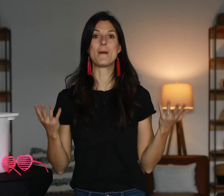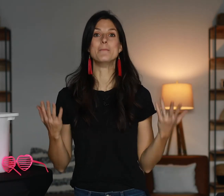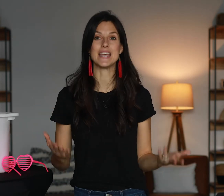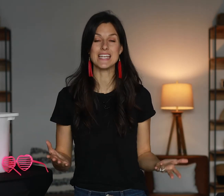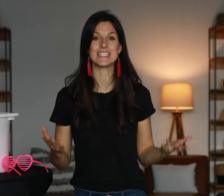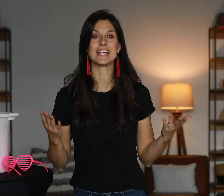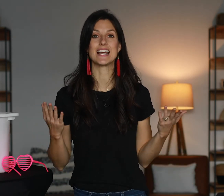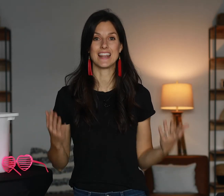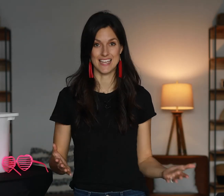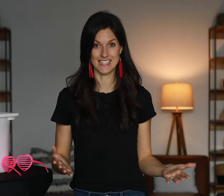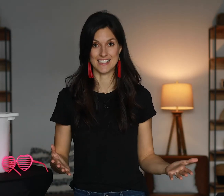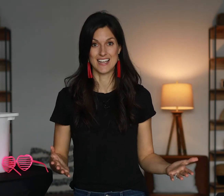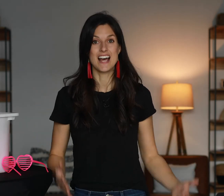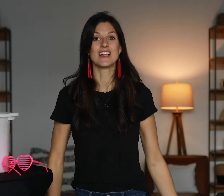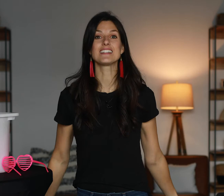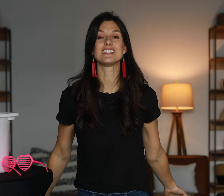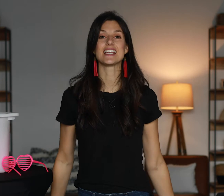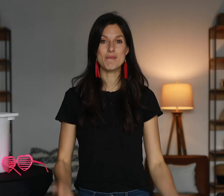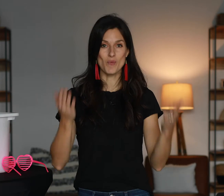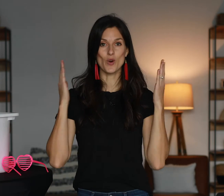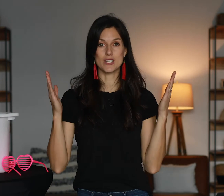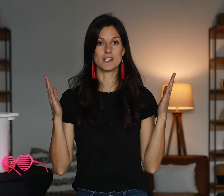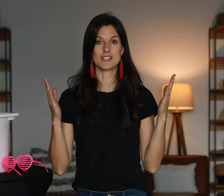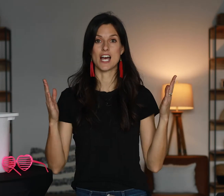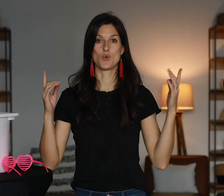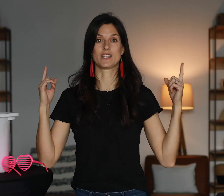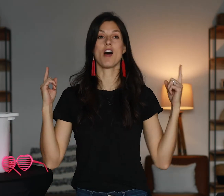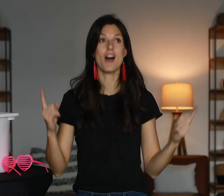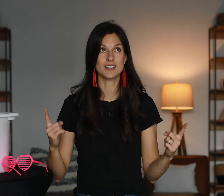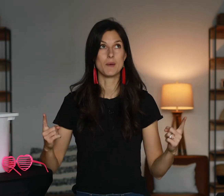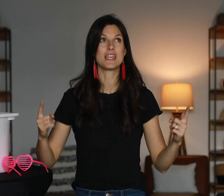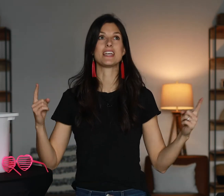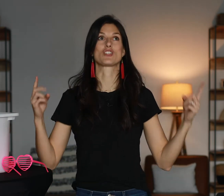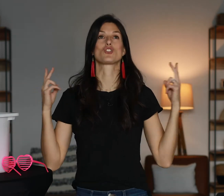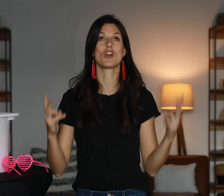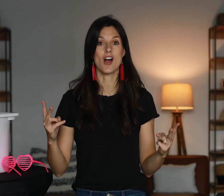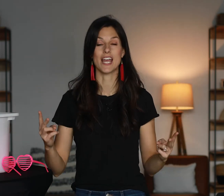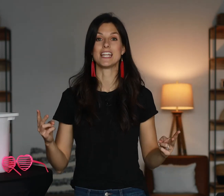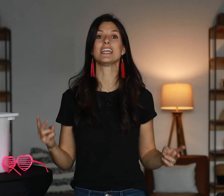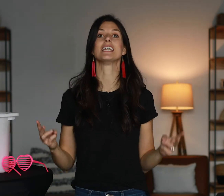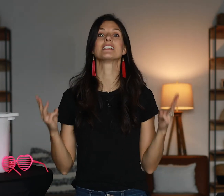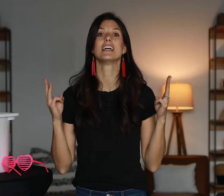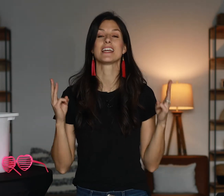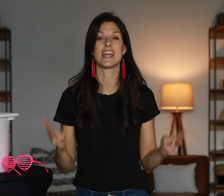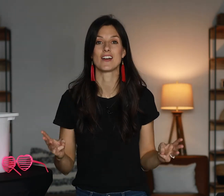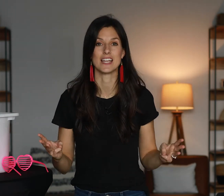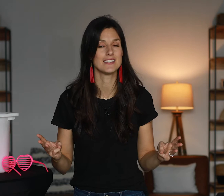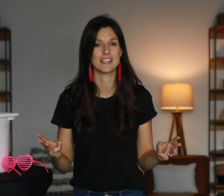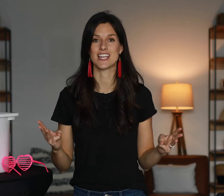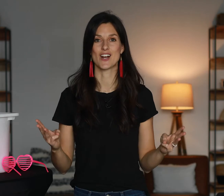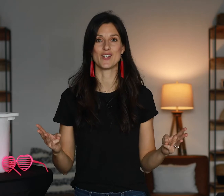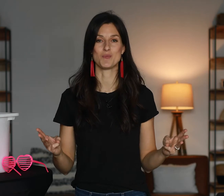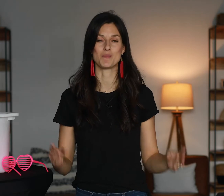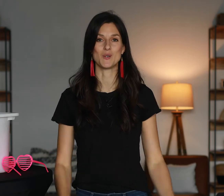doing amazing things. Let's stand up and worship this God who is awesome, He is strong, and He is caring.